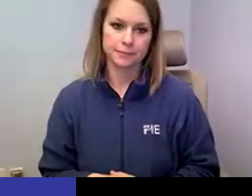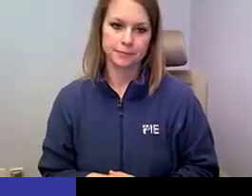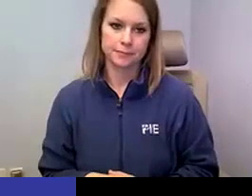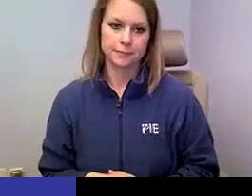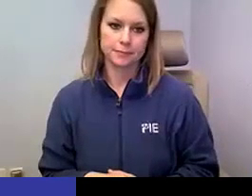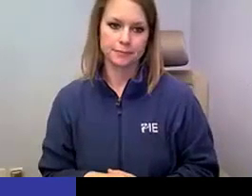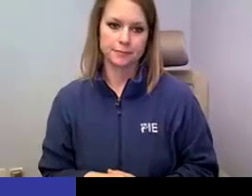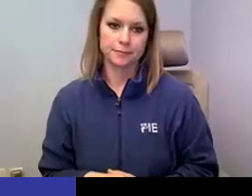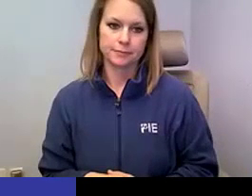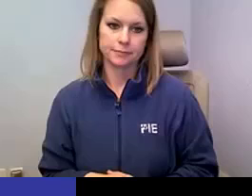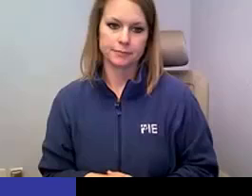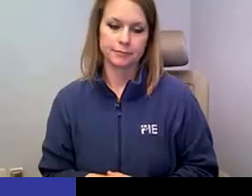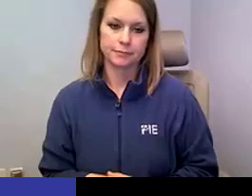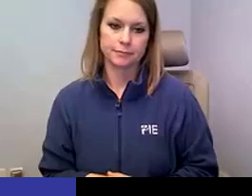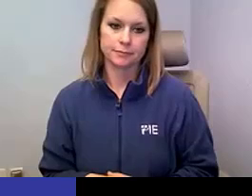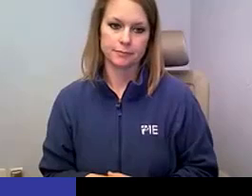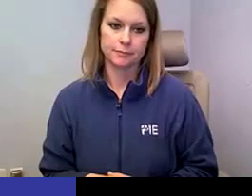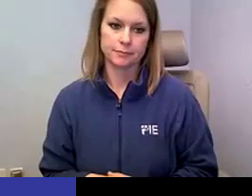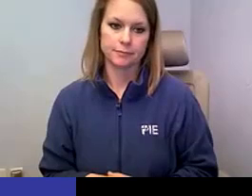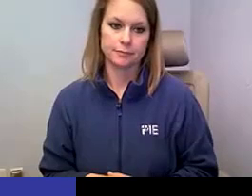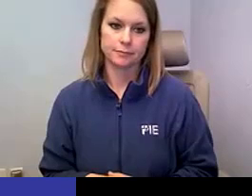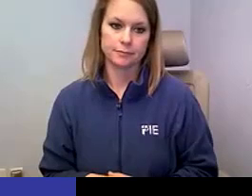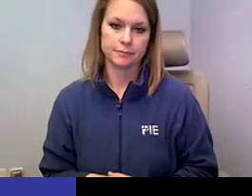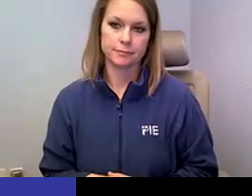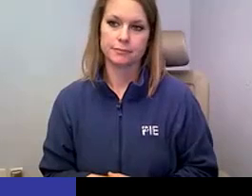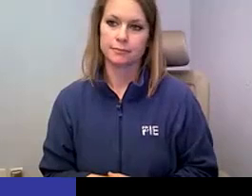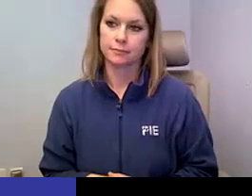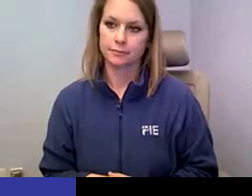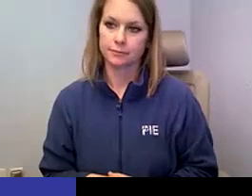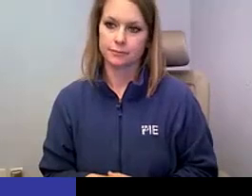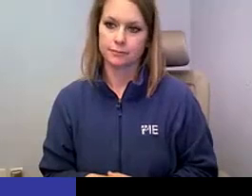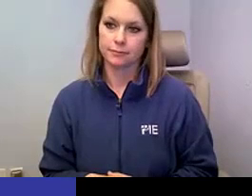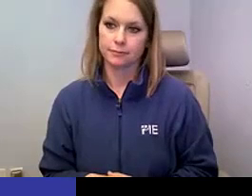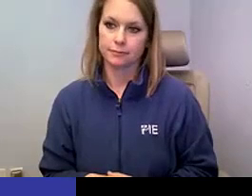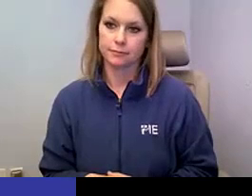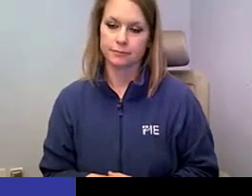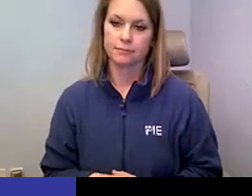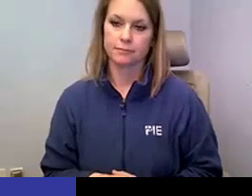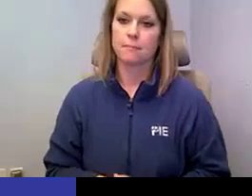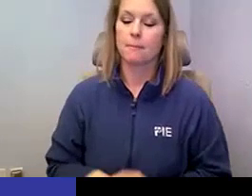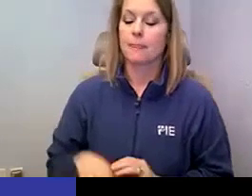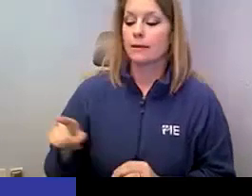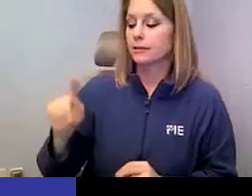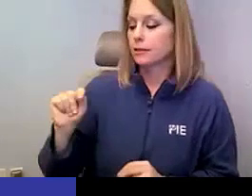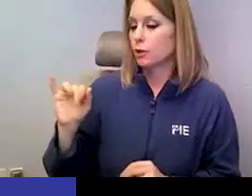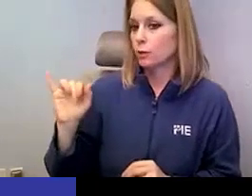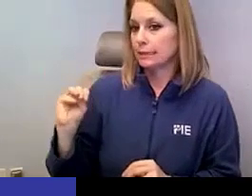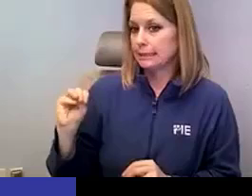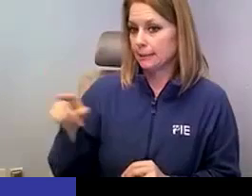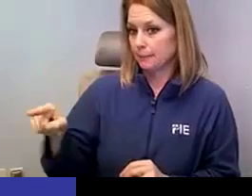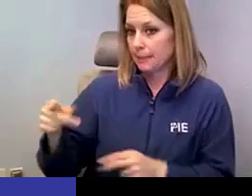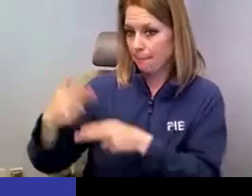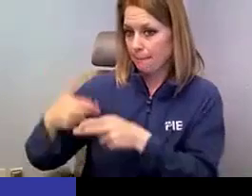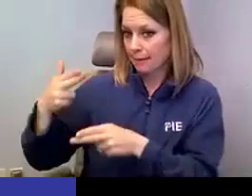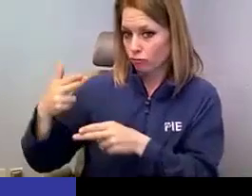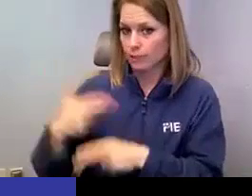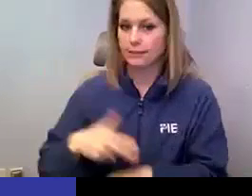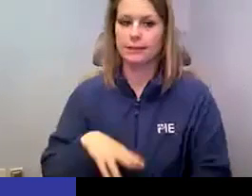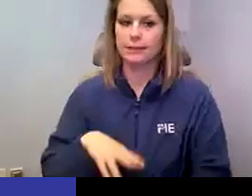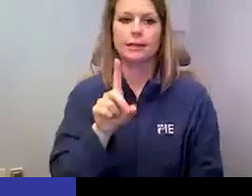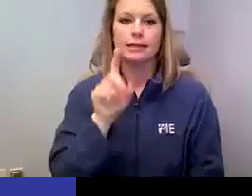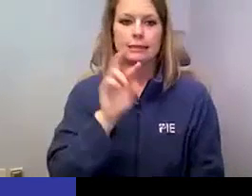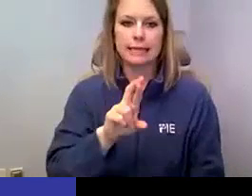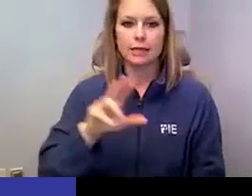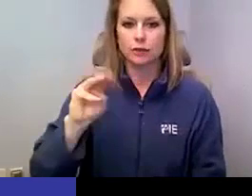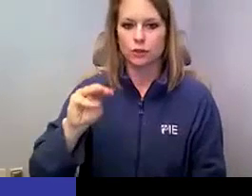Like Tim mentioned, Dr. Markeda Newell helped provide some